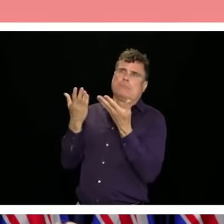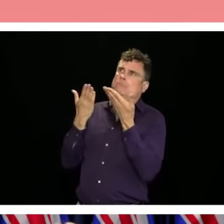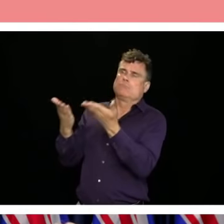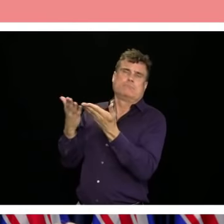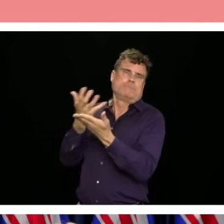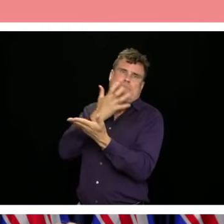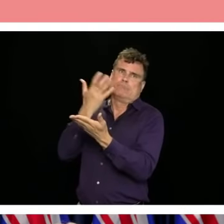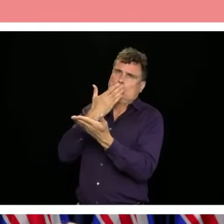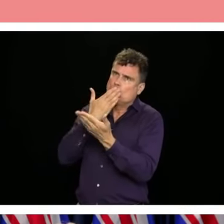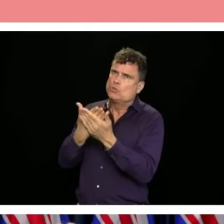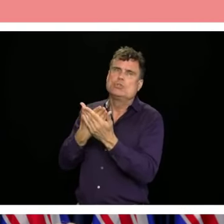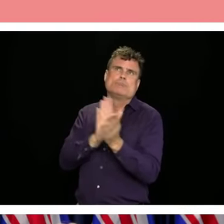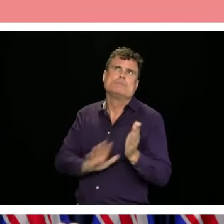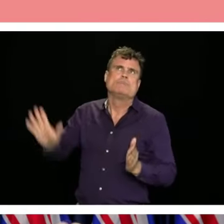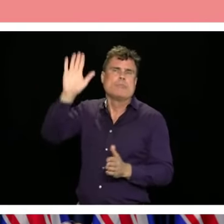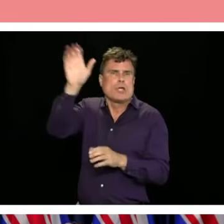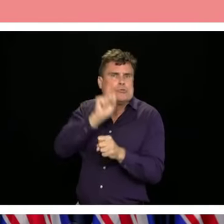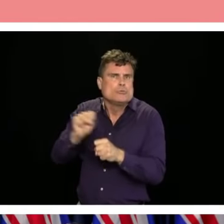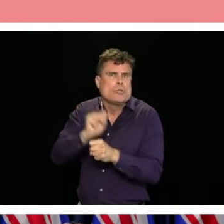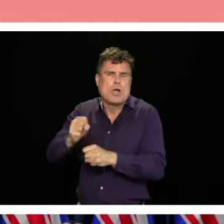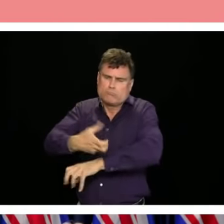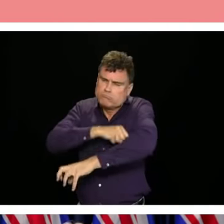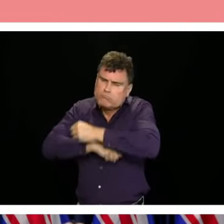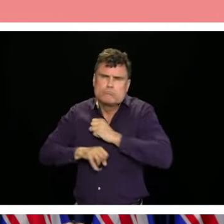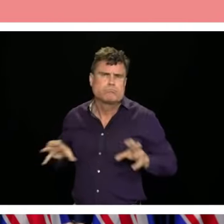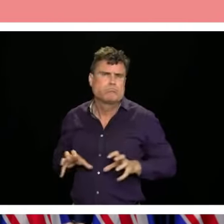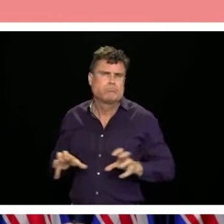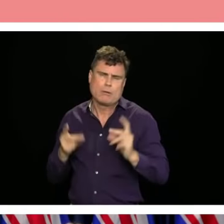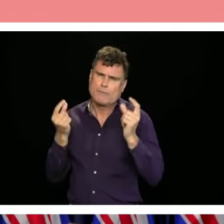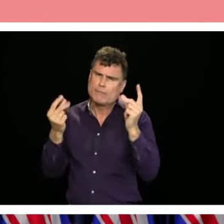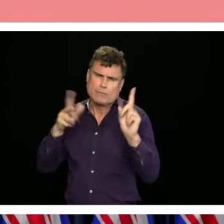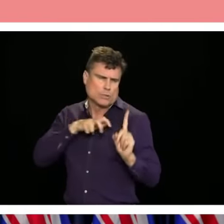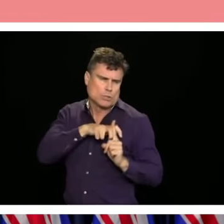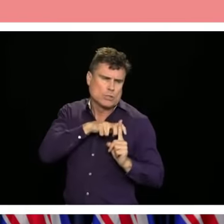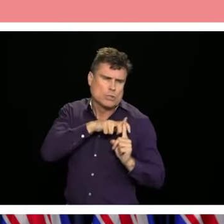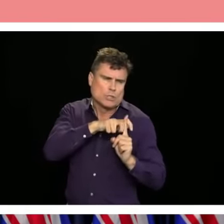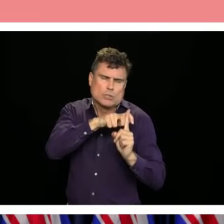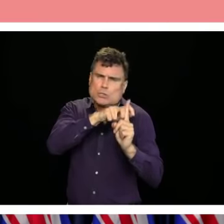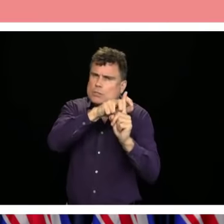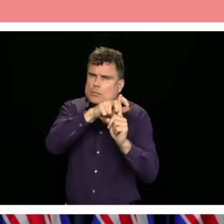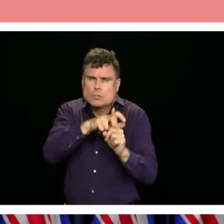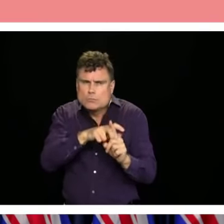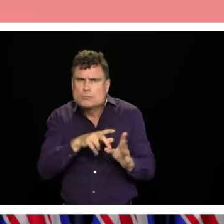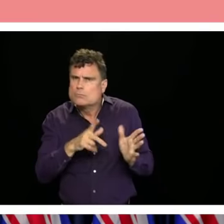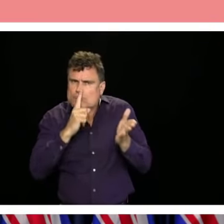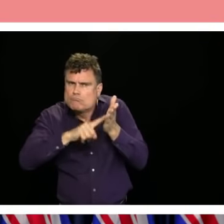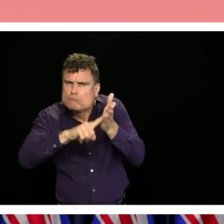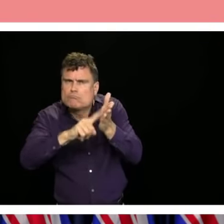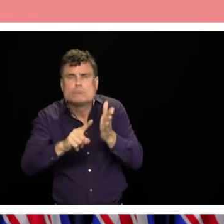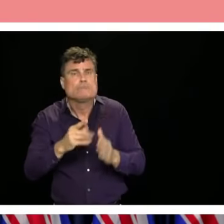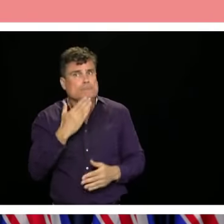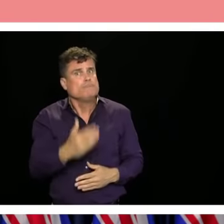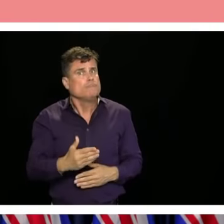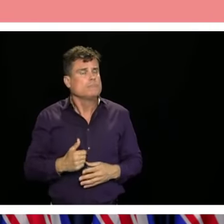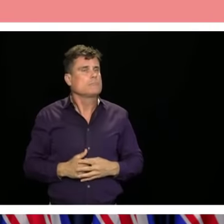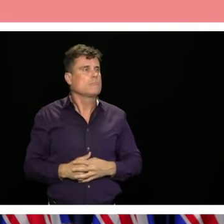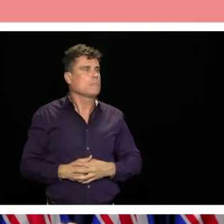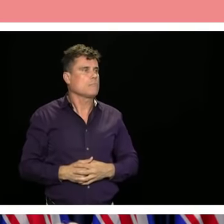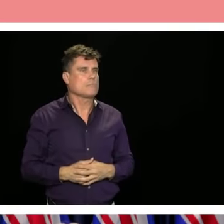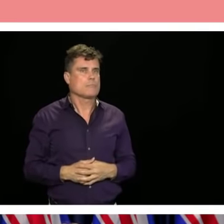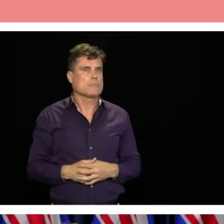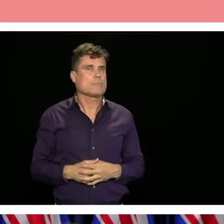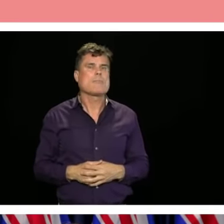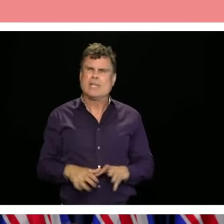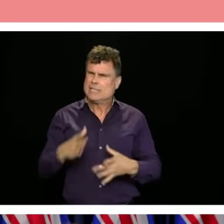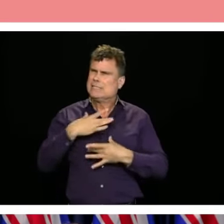people that we had close contact with and not giving the virus a chance to move to large numbers of people. And we reached